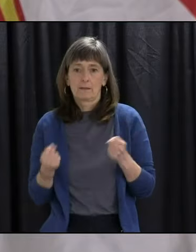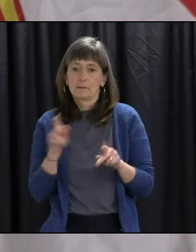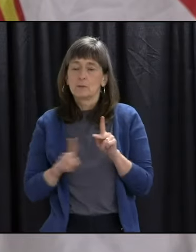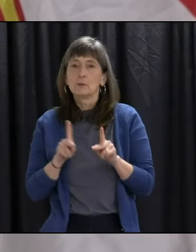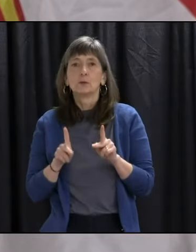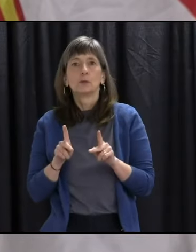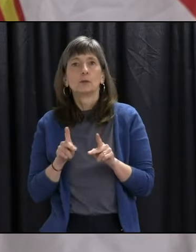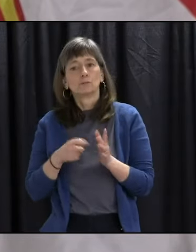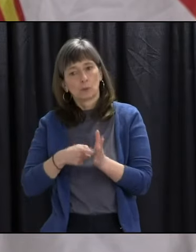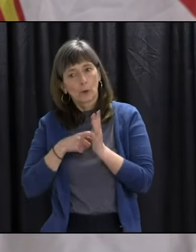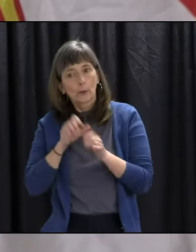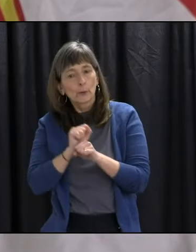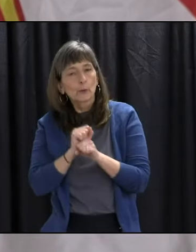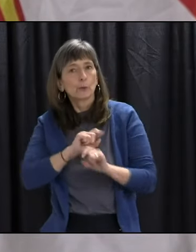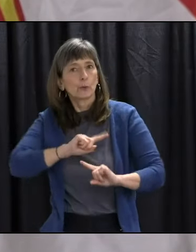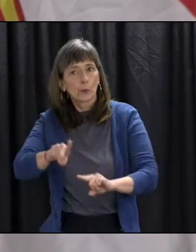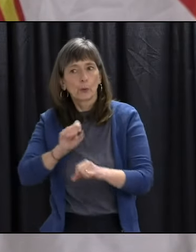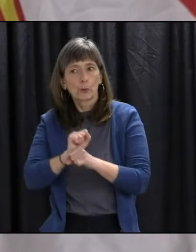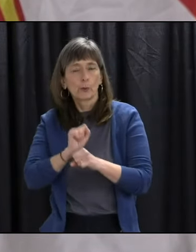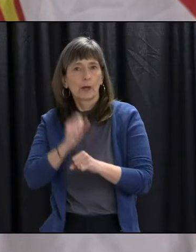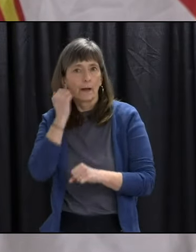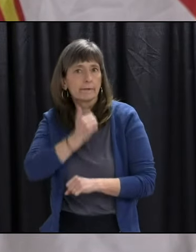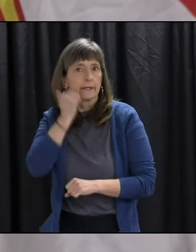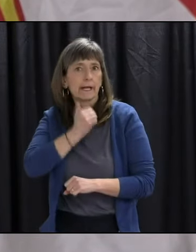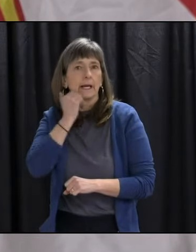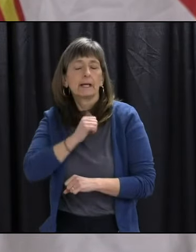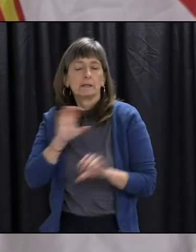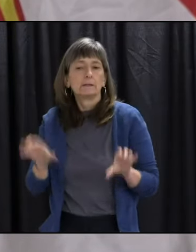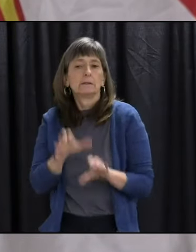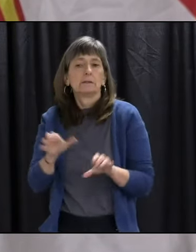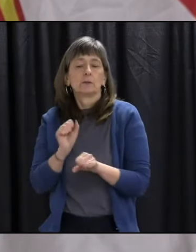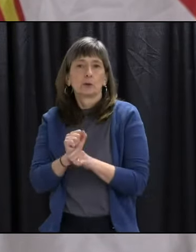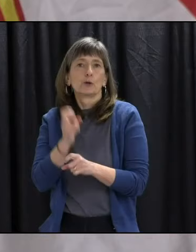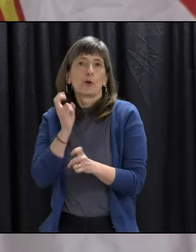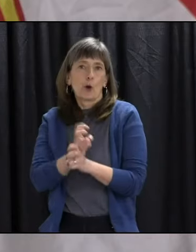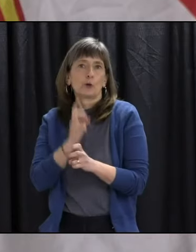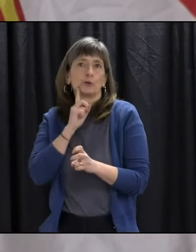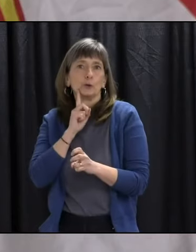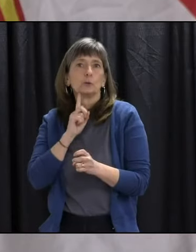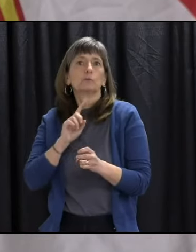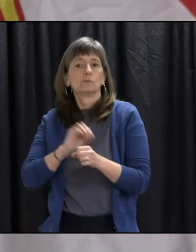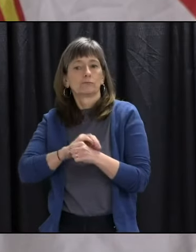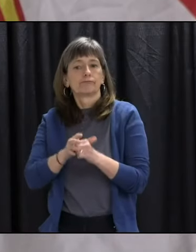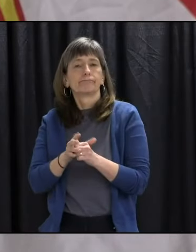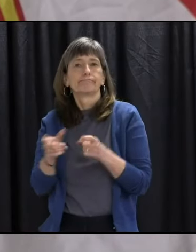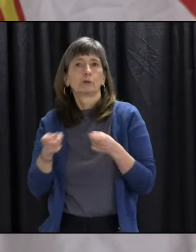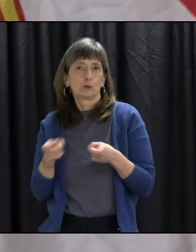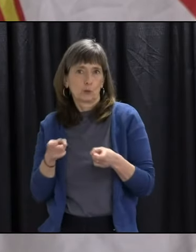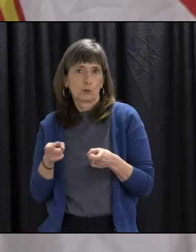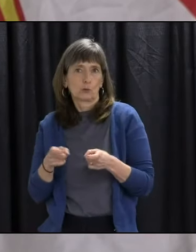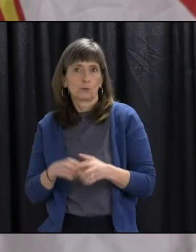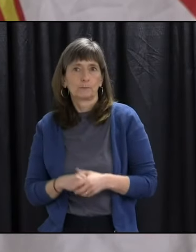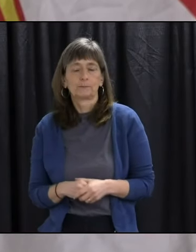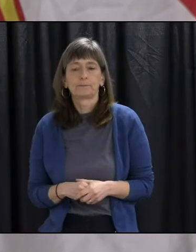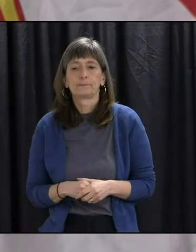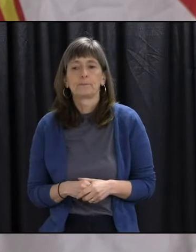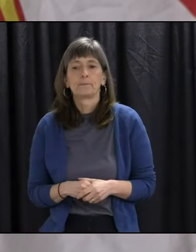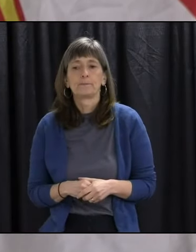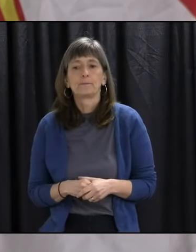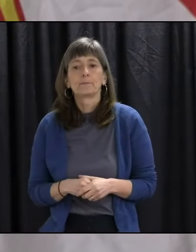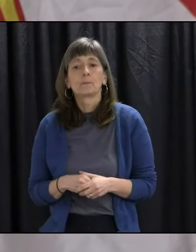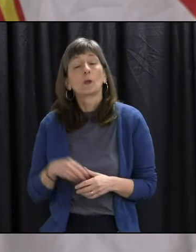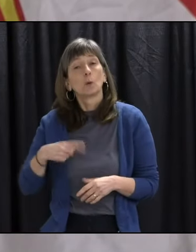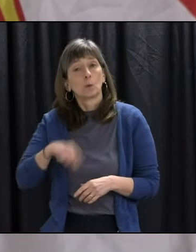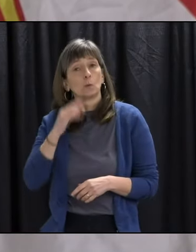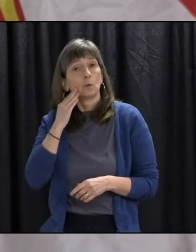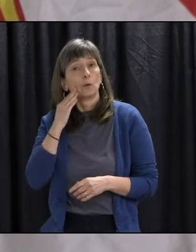working tirelessly each day and to slow the spread of COVID-19 in our communities. We know that detecting the